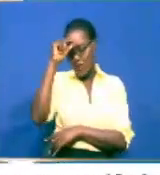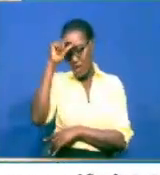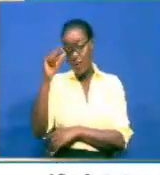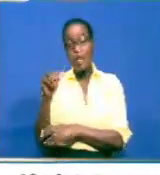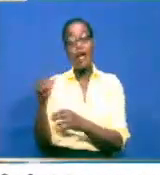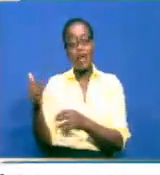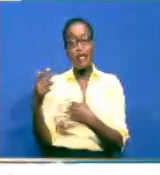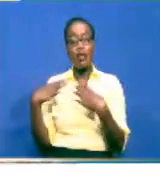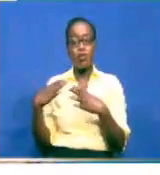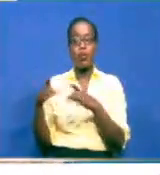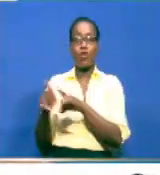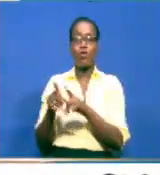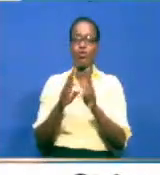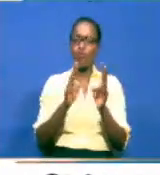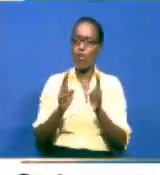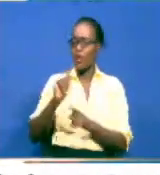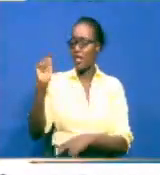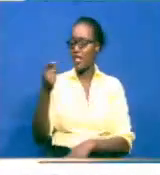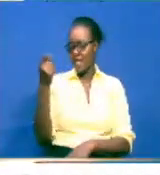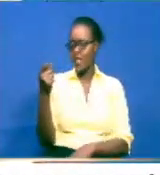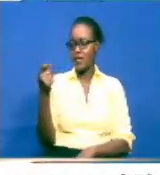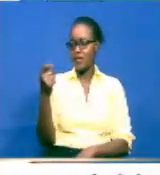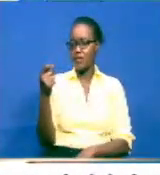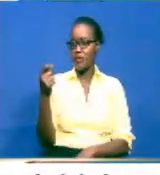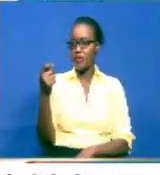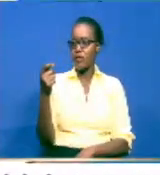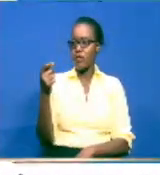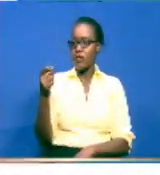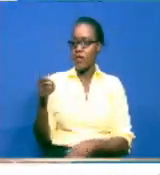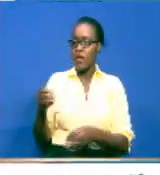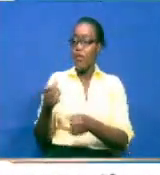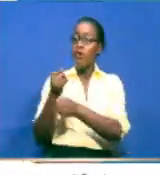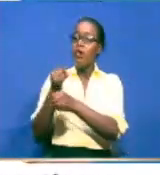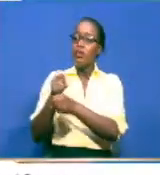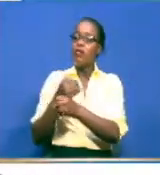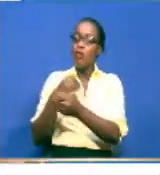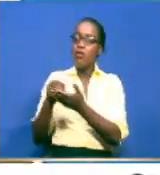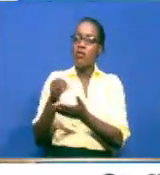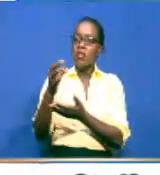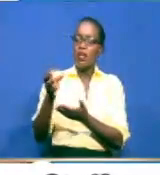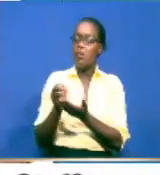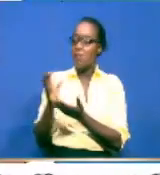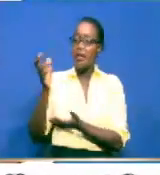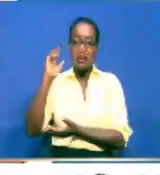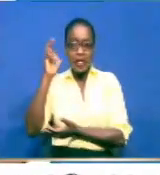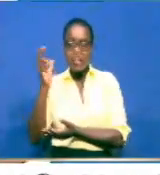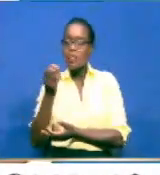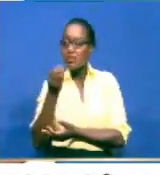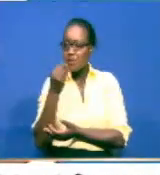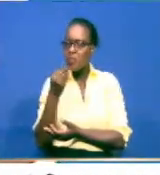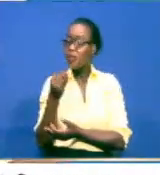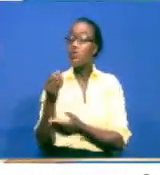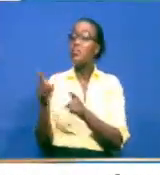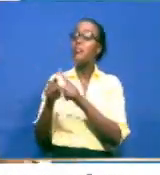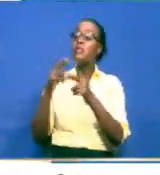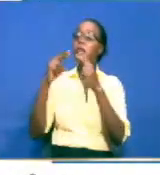also, just normal Kenyans also are given jobs to supply eggs, to supply food to such eateries.